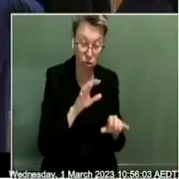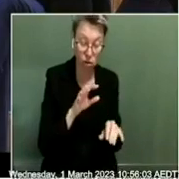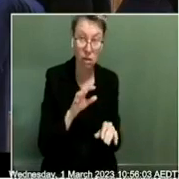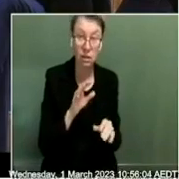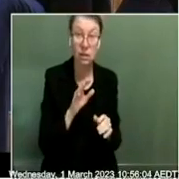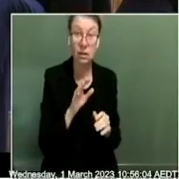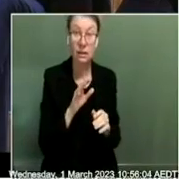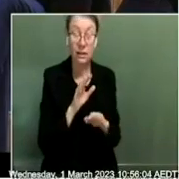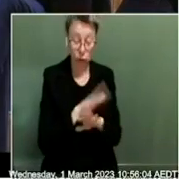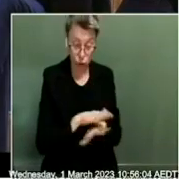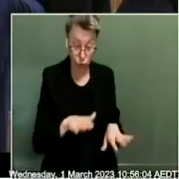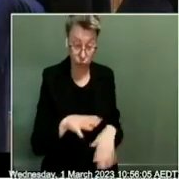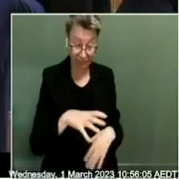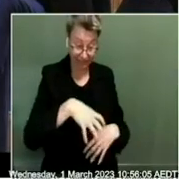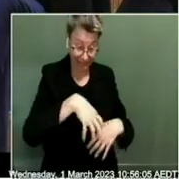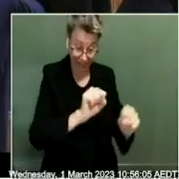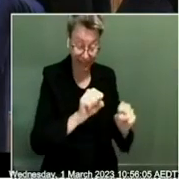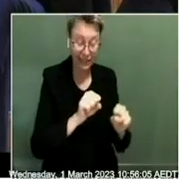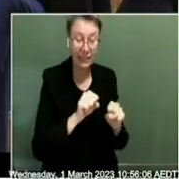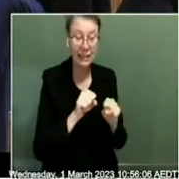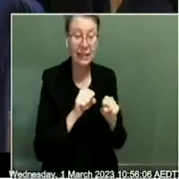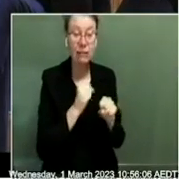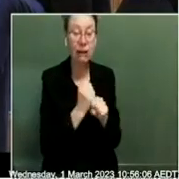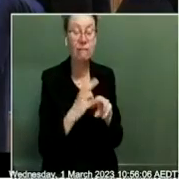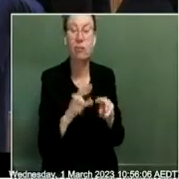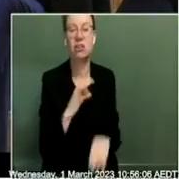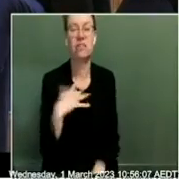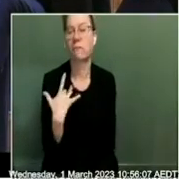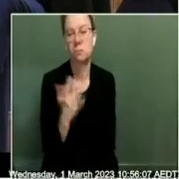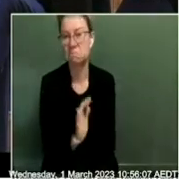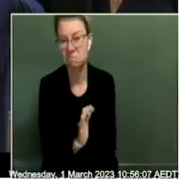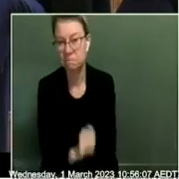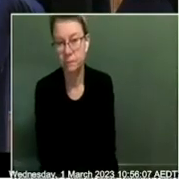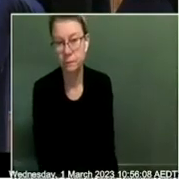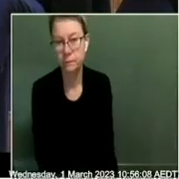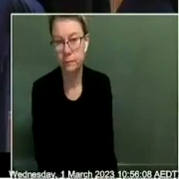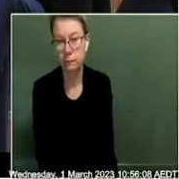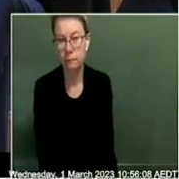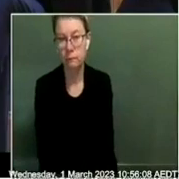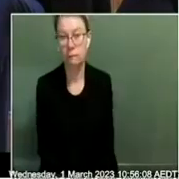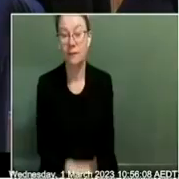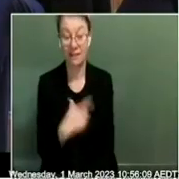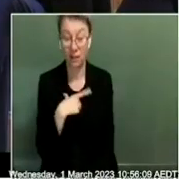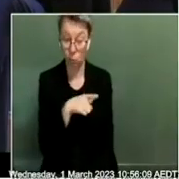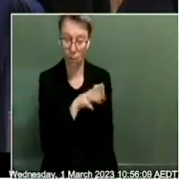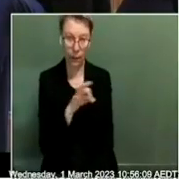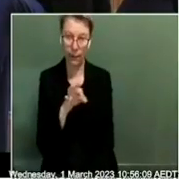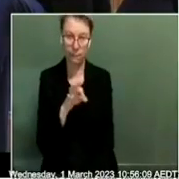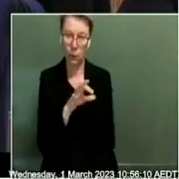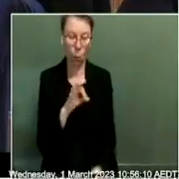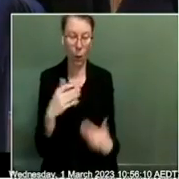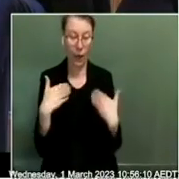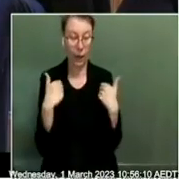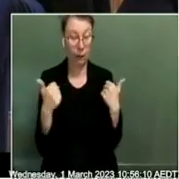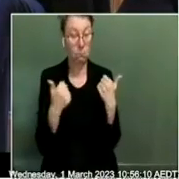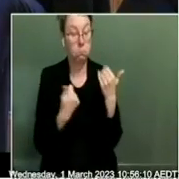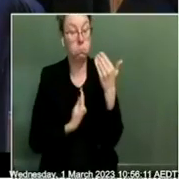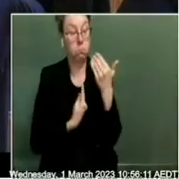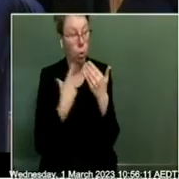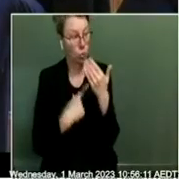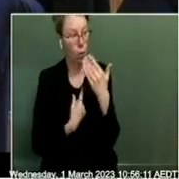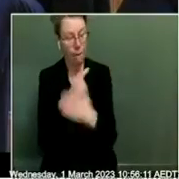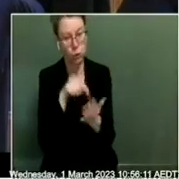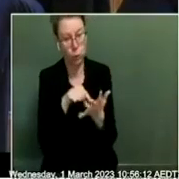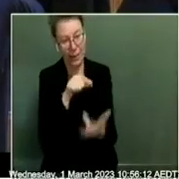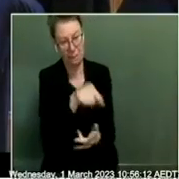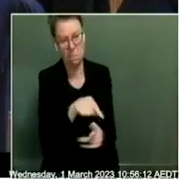So that was what caused him to become unwell, the system. And then the system that cares for